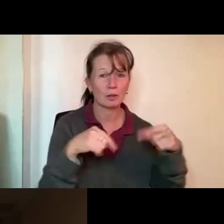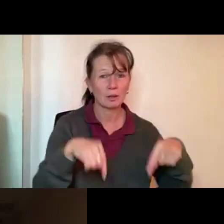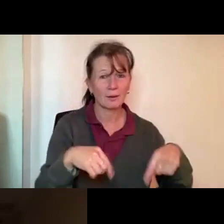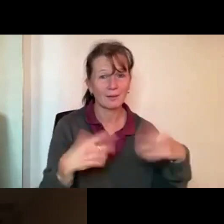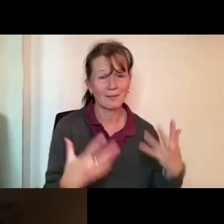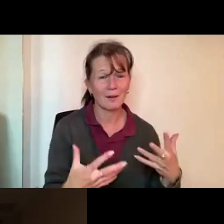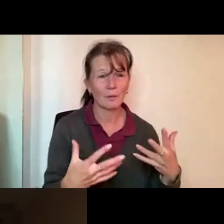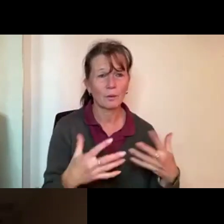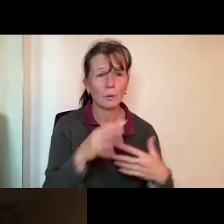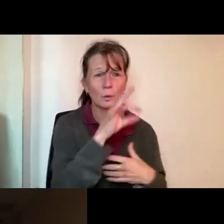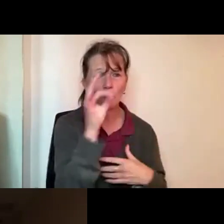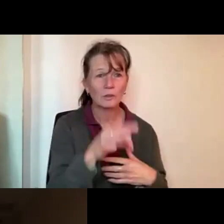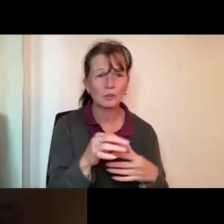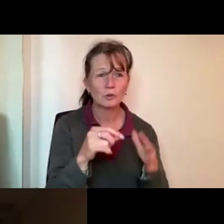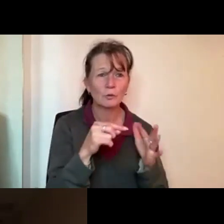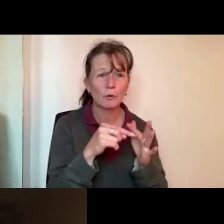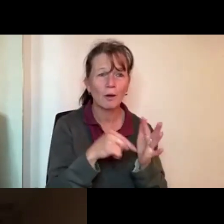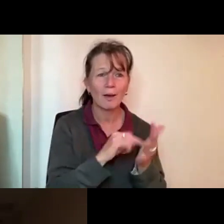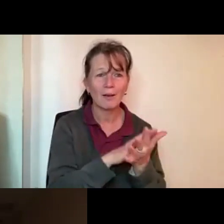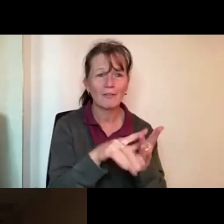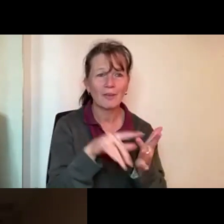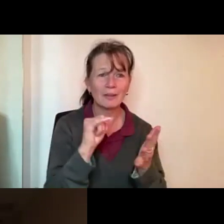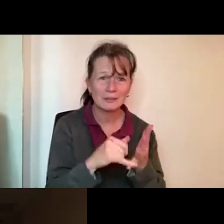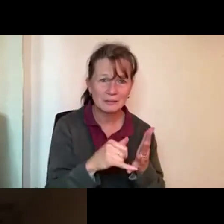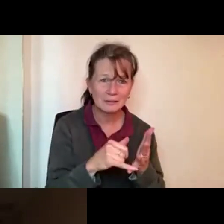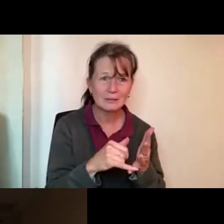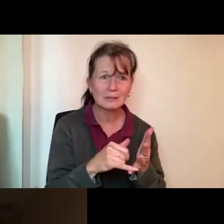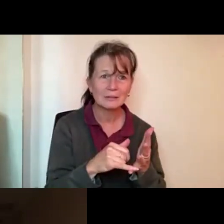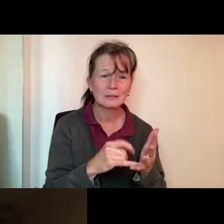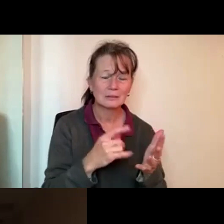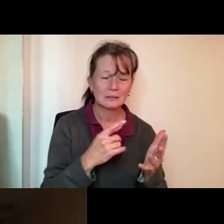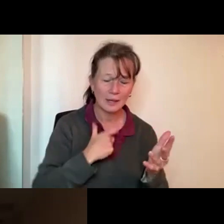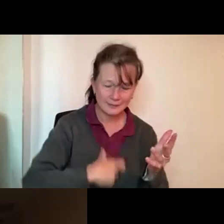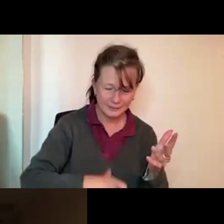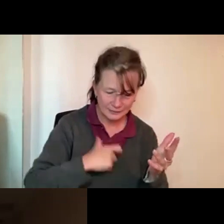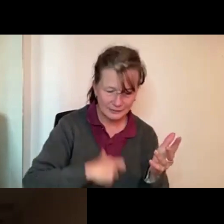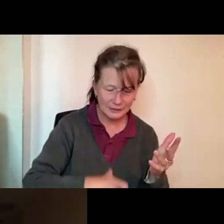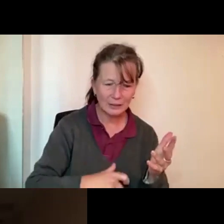The question of ethics and identity and equity.